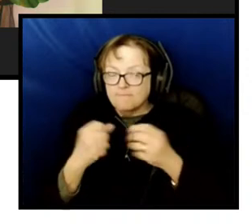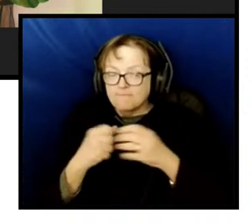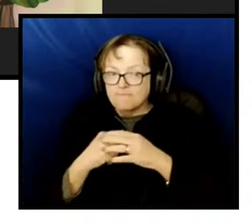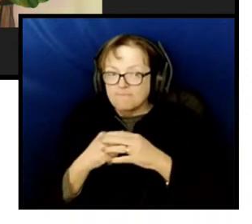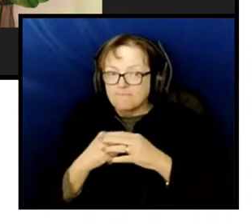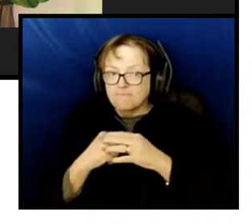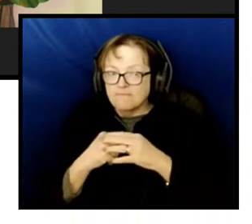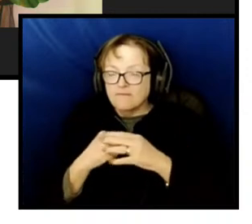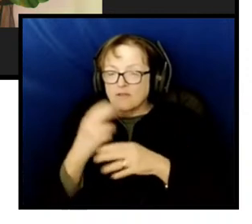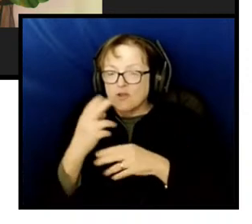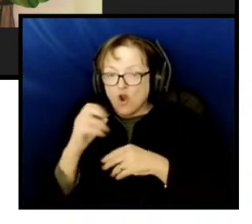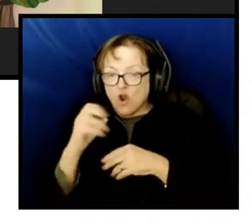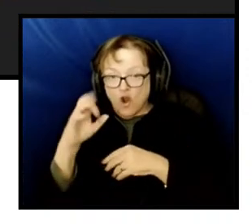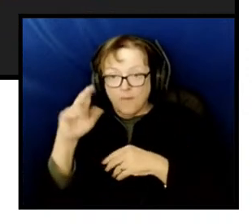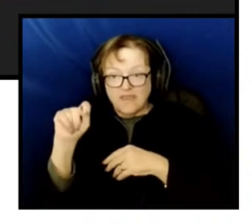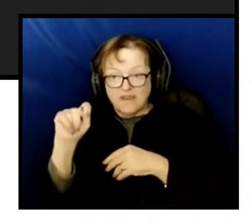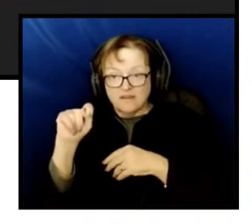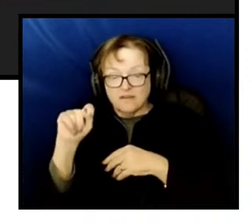The Hermit.